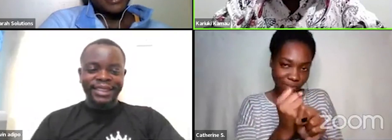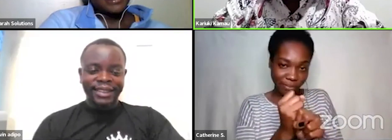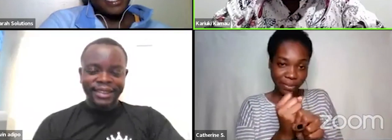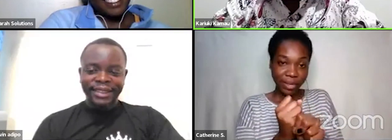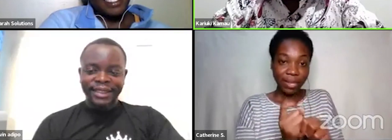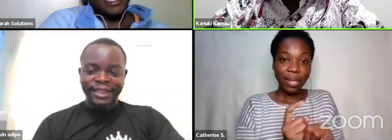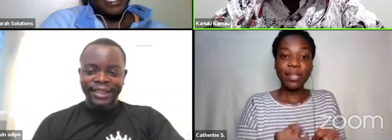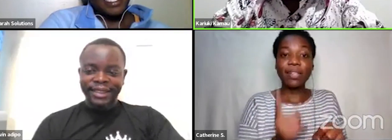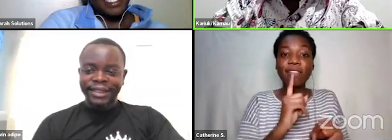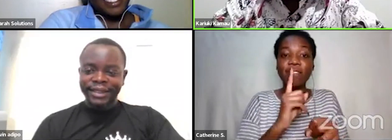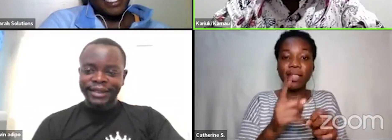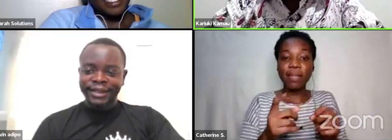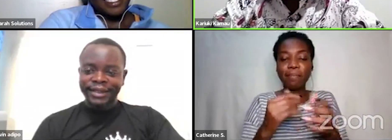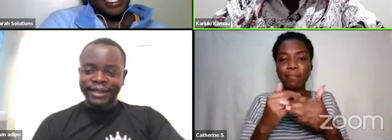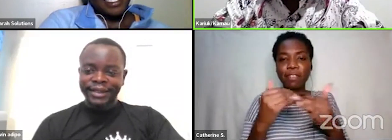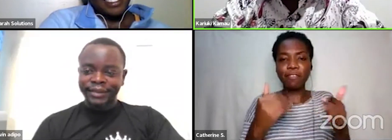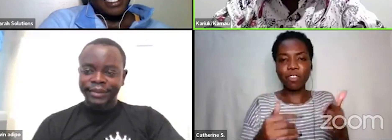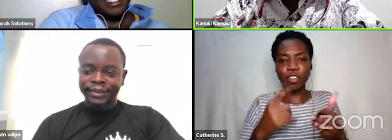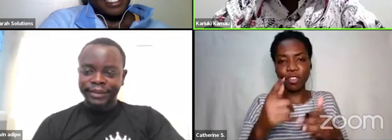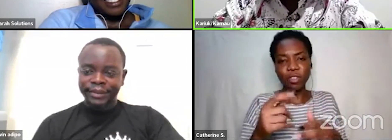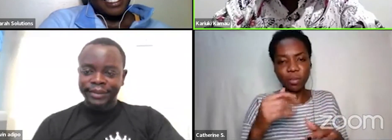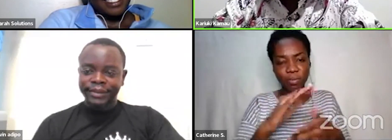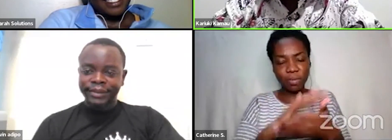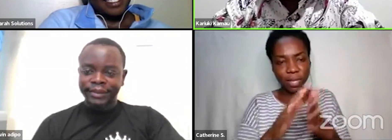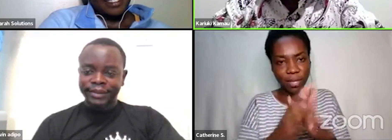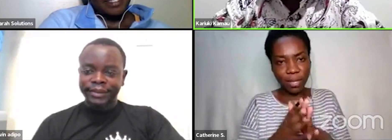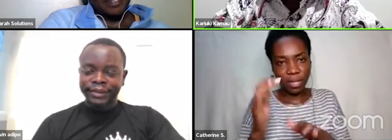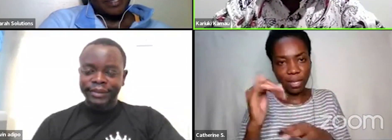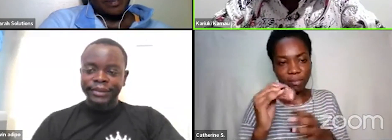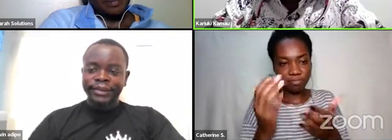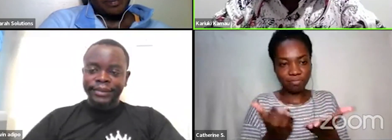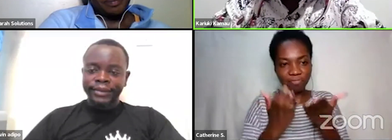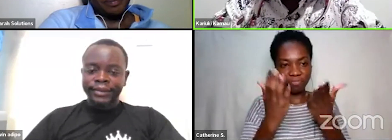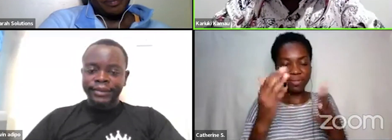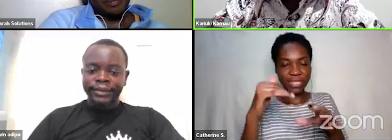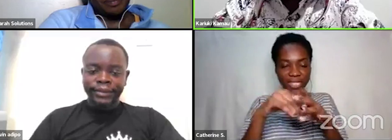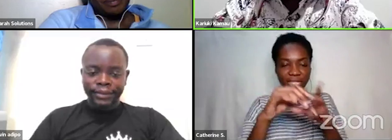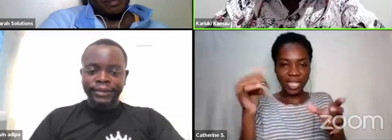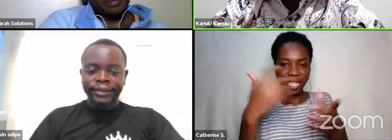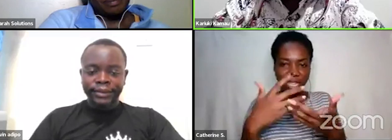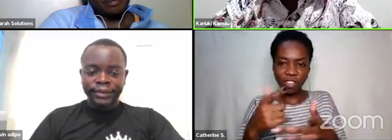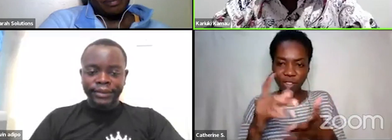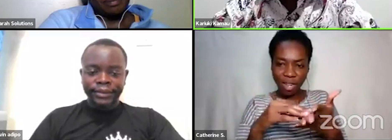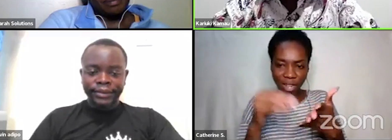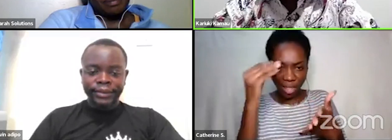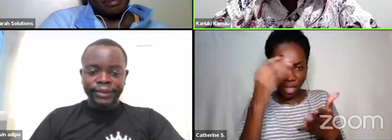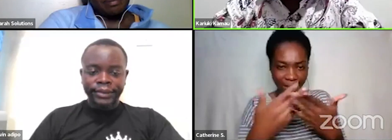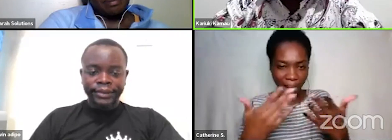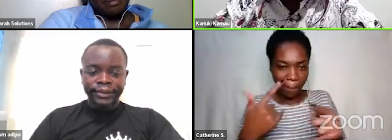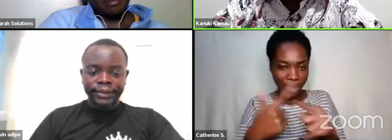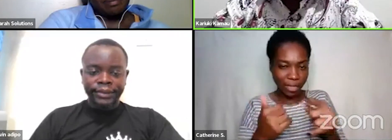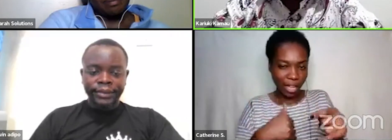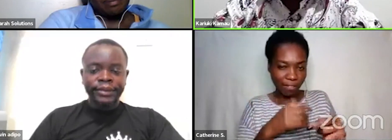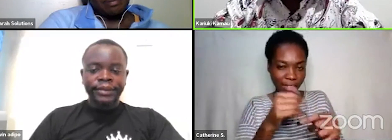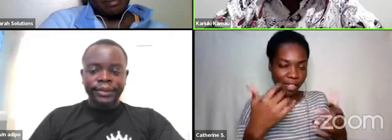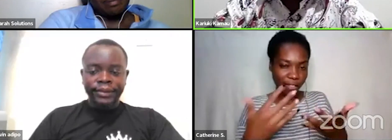get exposed to some mindset in employment, you learn some things, but there are some things employment